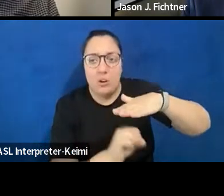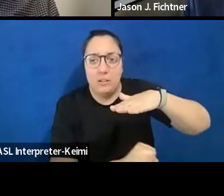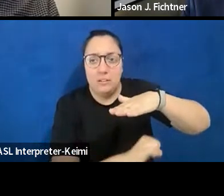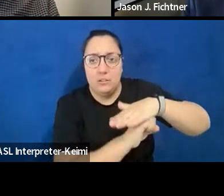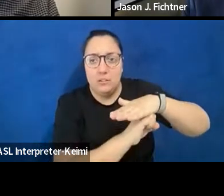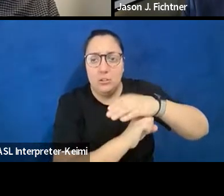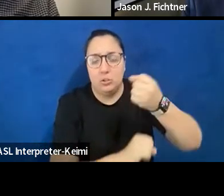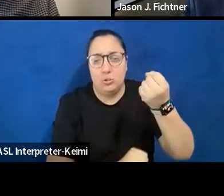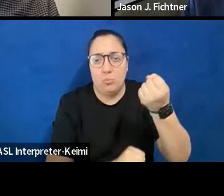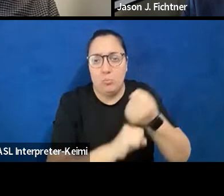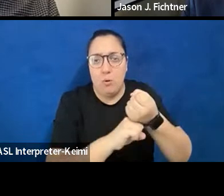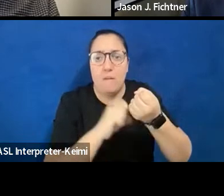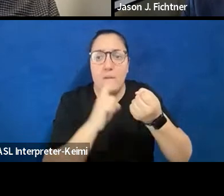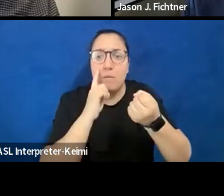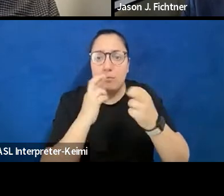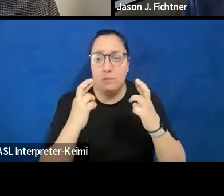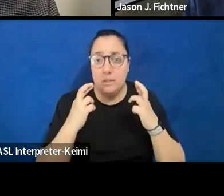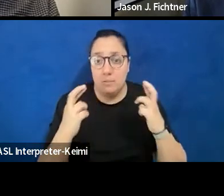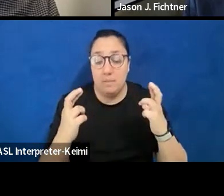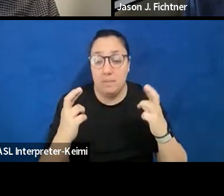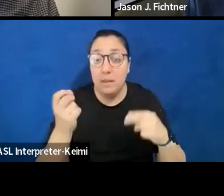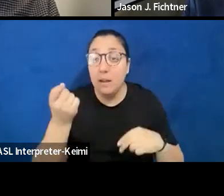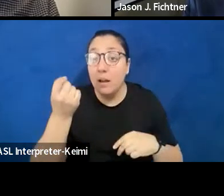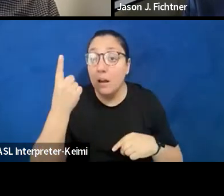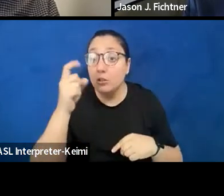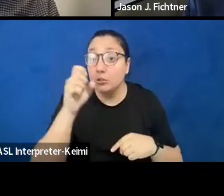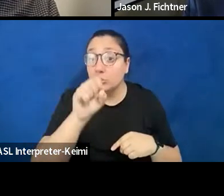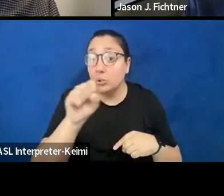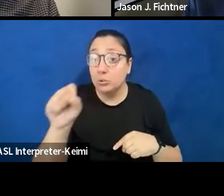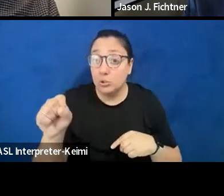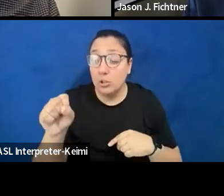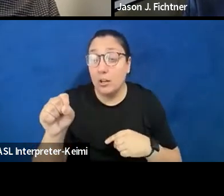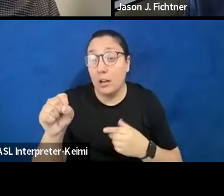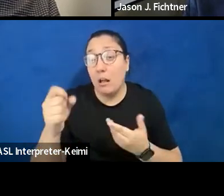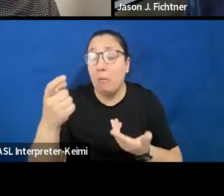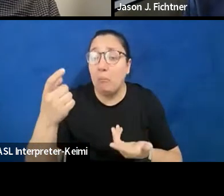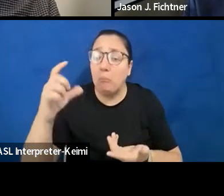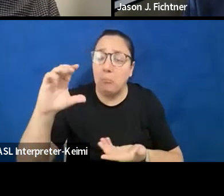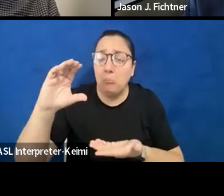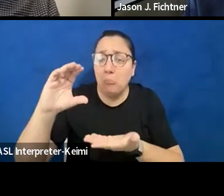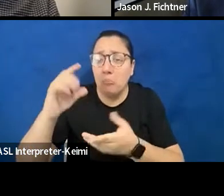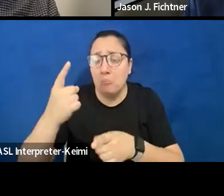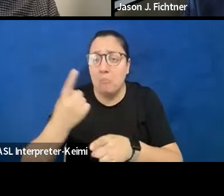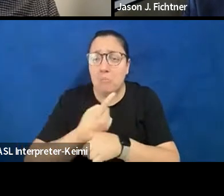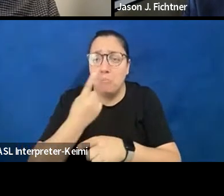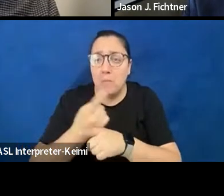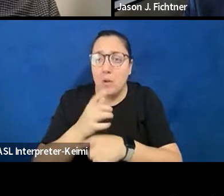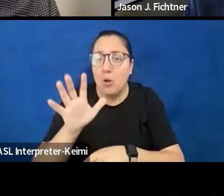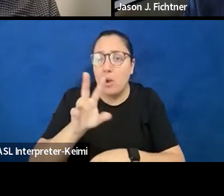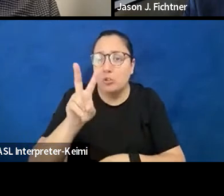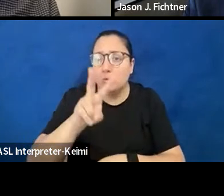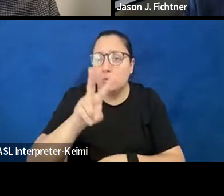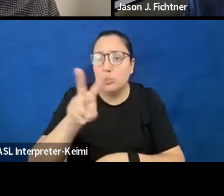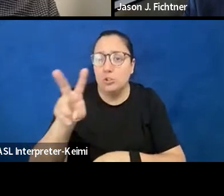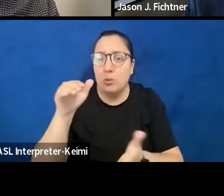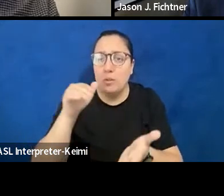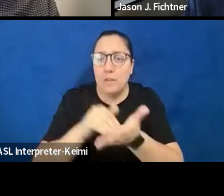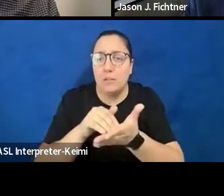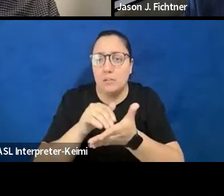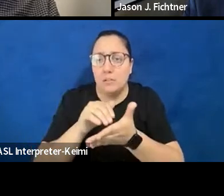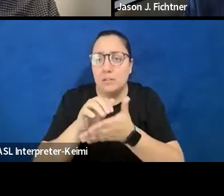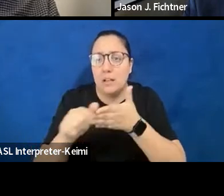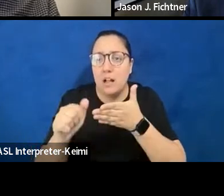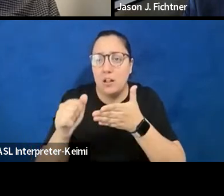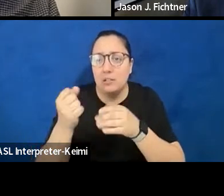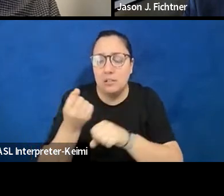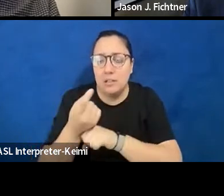for retirement. Although the Social Security benefits are modest, averaging about $22,000 a year for a retired worker and